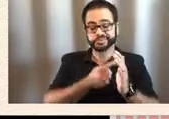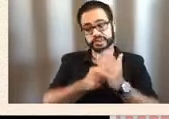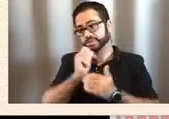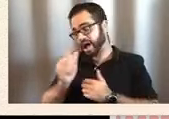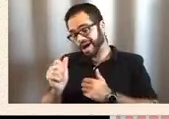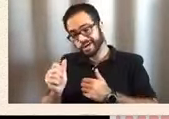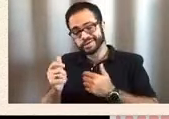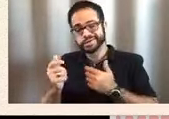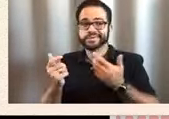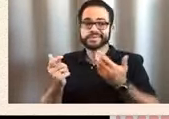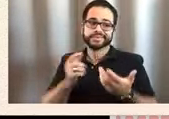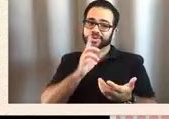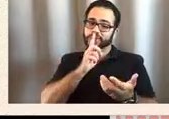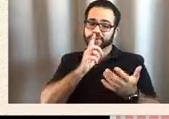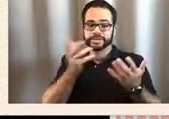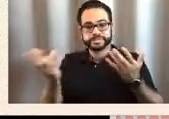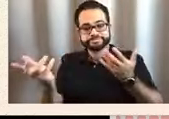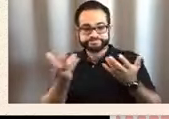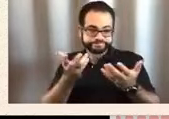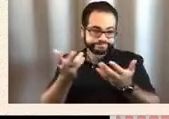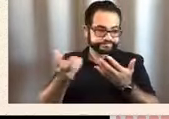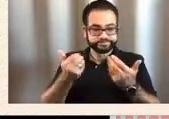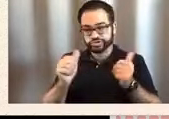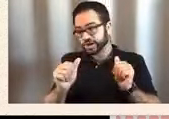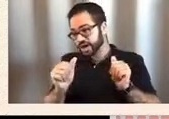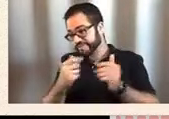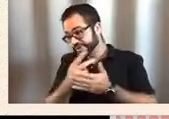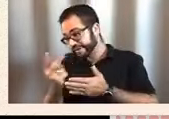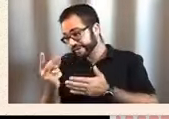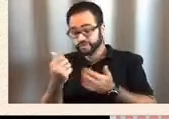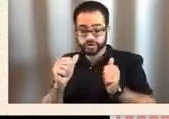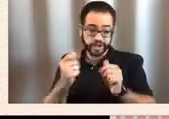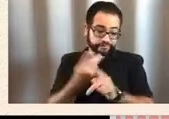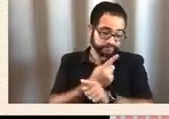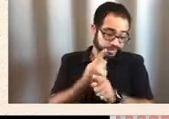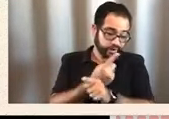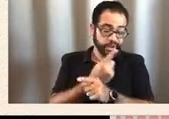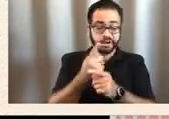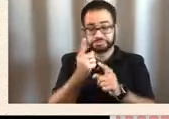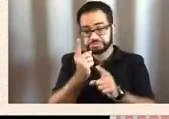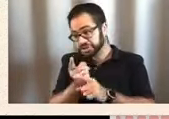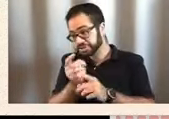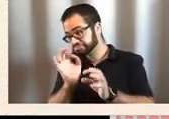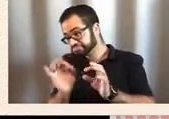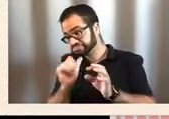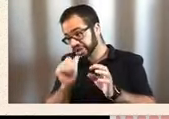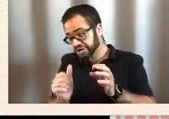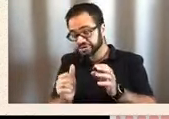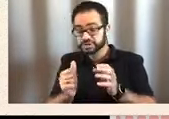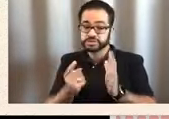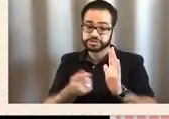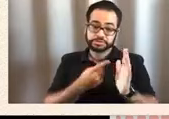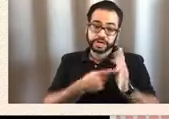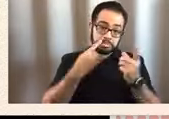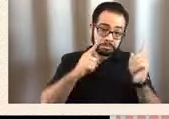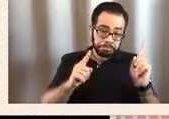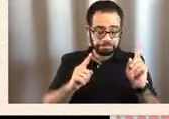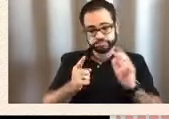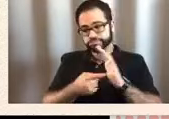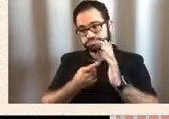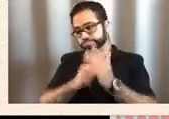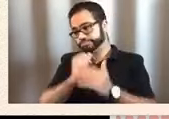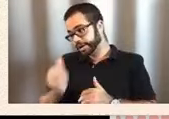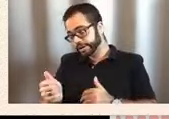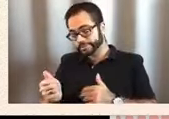be some trial and error, and some things go well and some things don't.